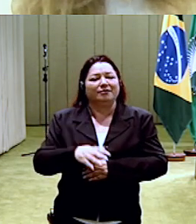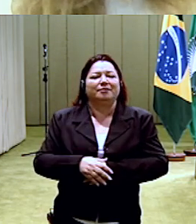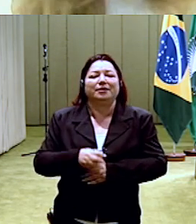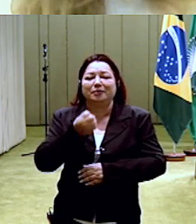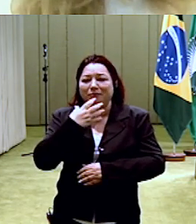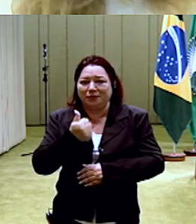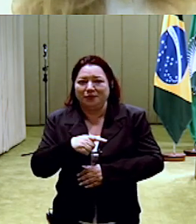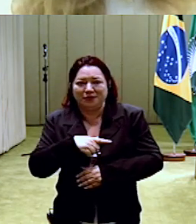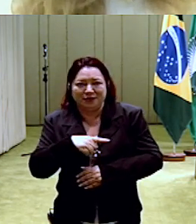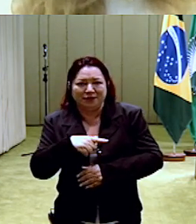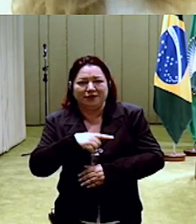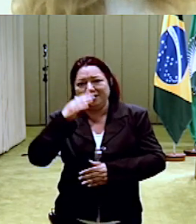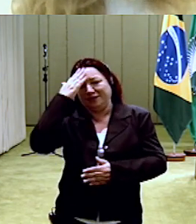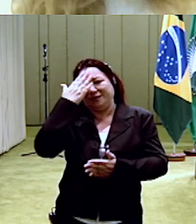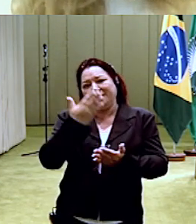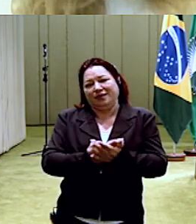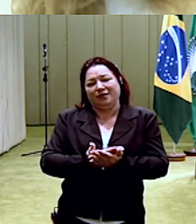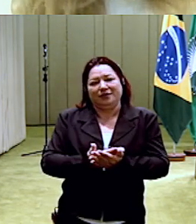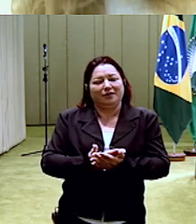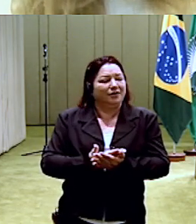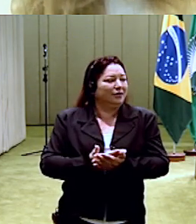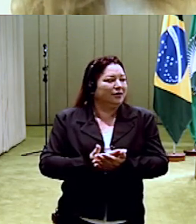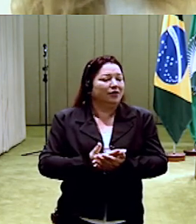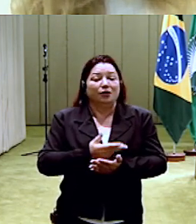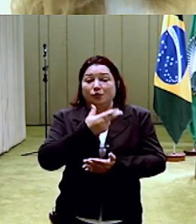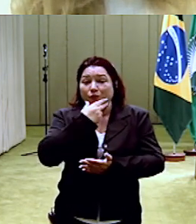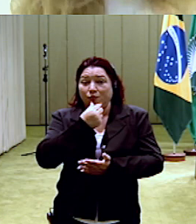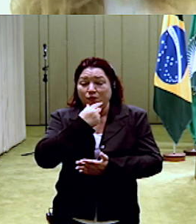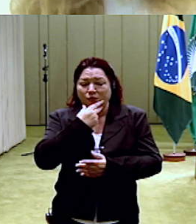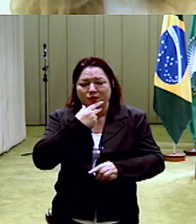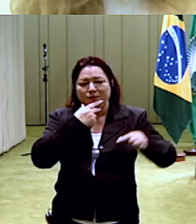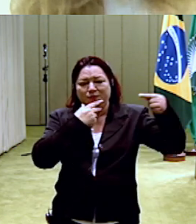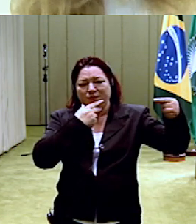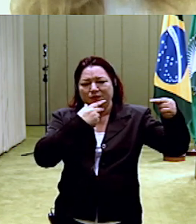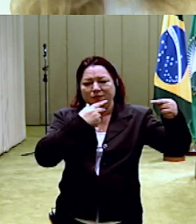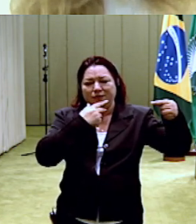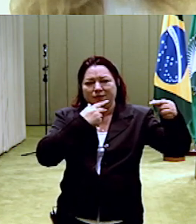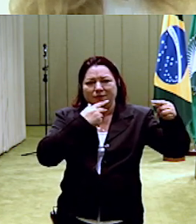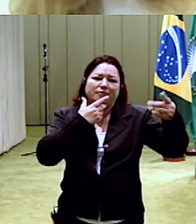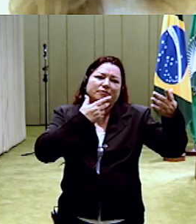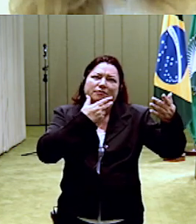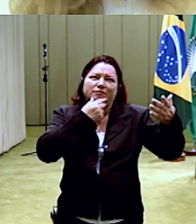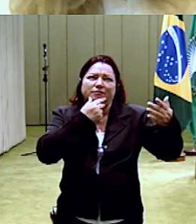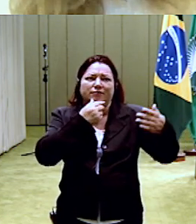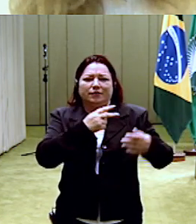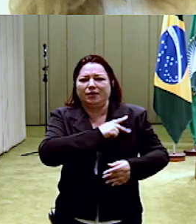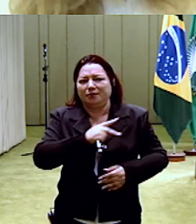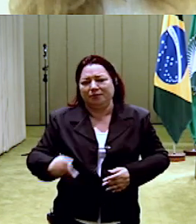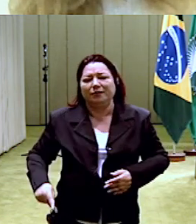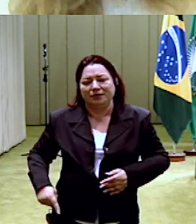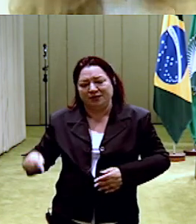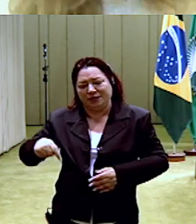a belief that women can be in any position. For instance, our president here, Her